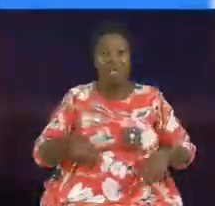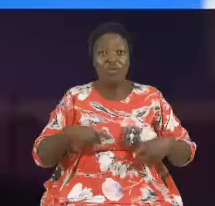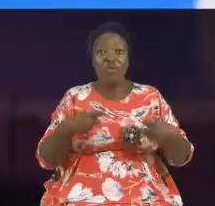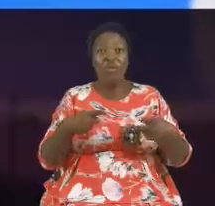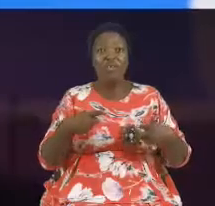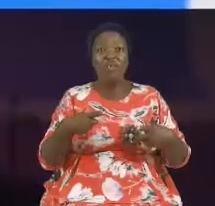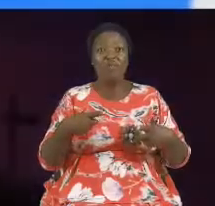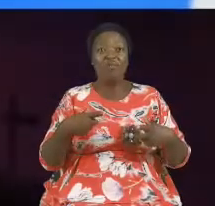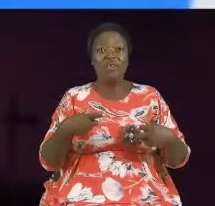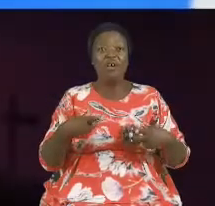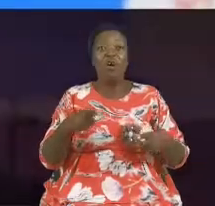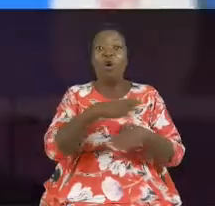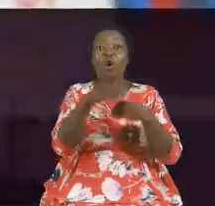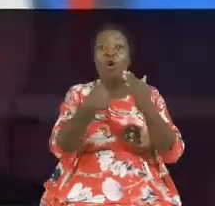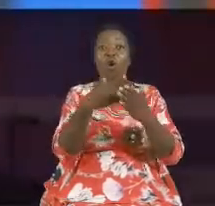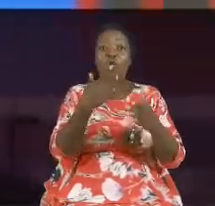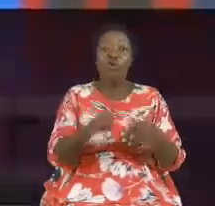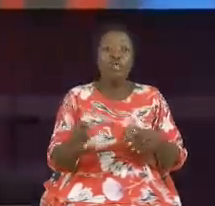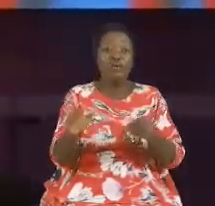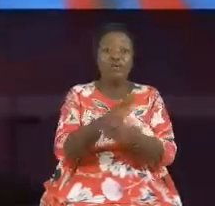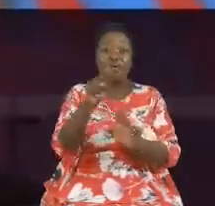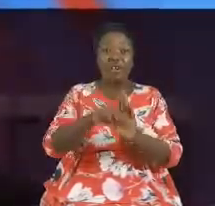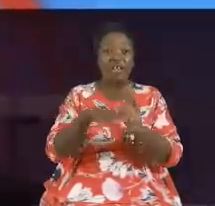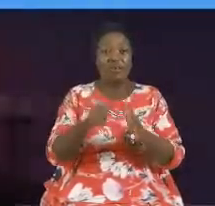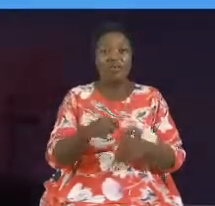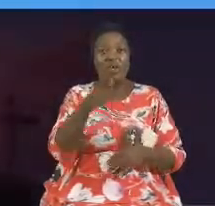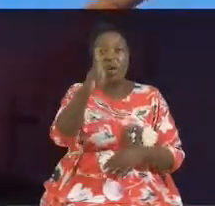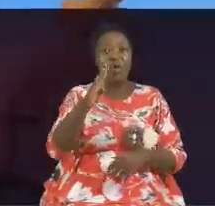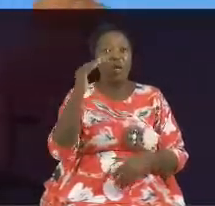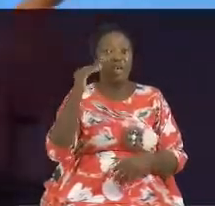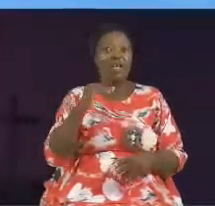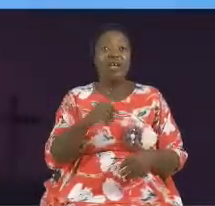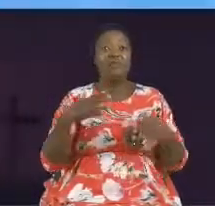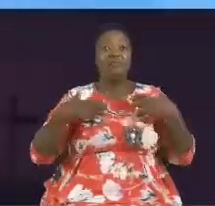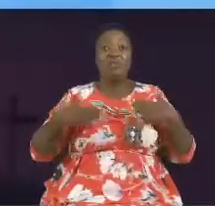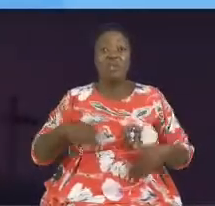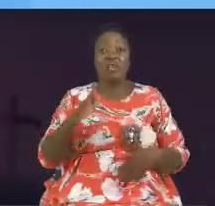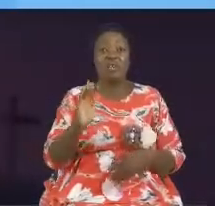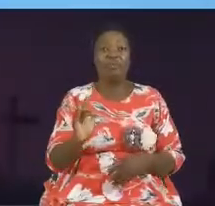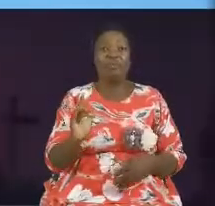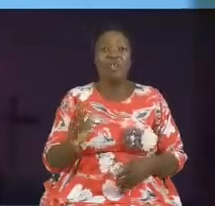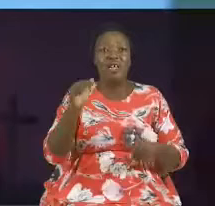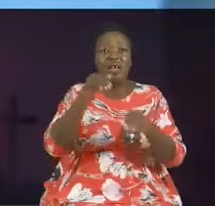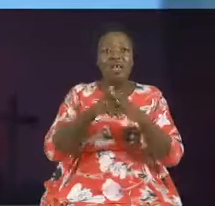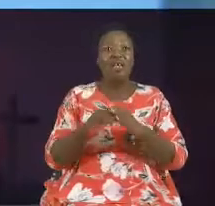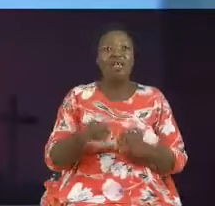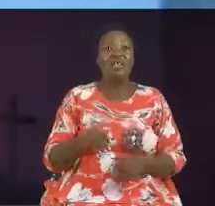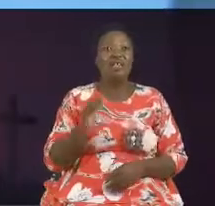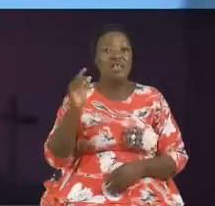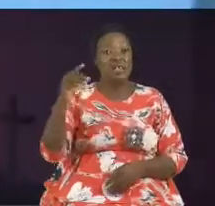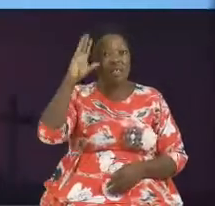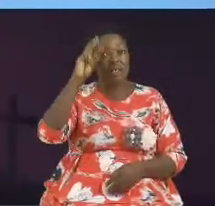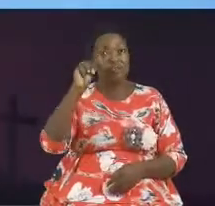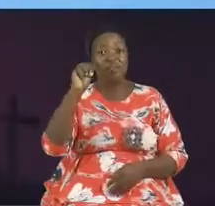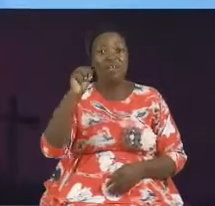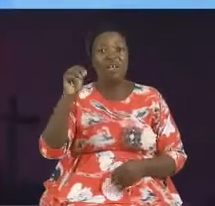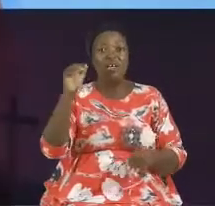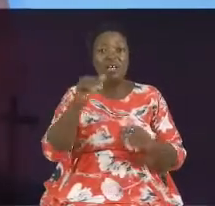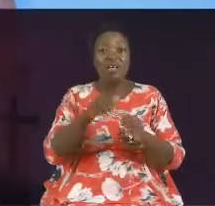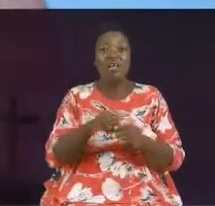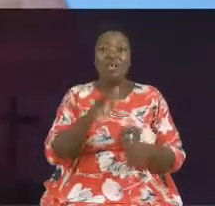9. For him dwelleth all the fullness of the Godhead